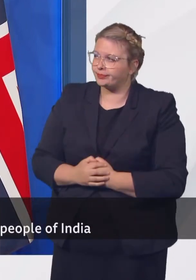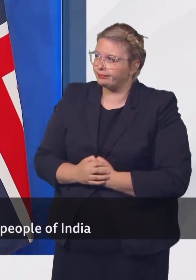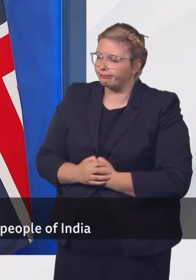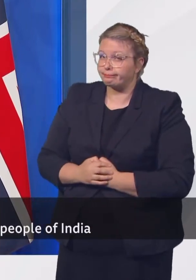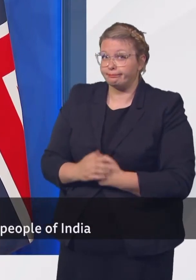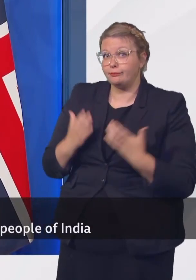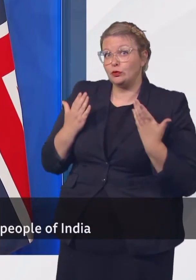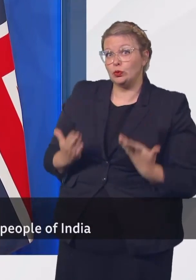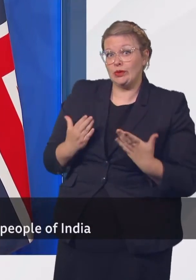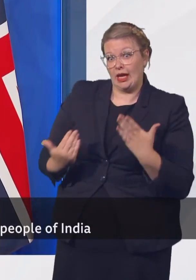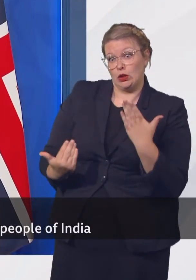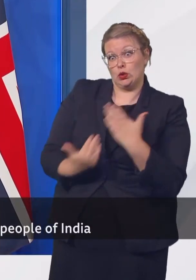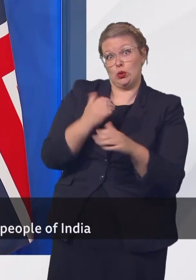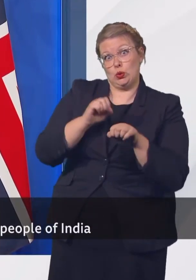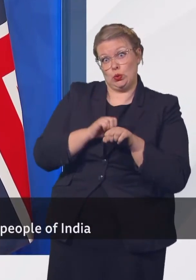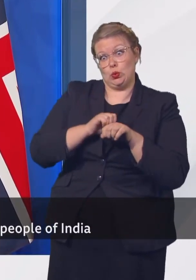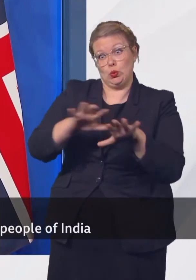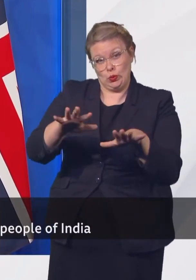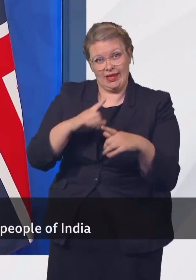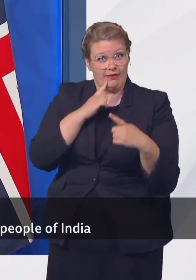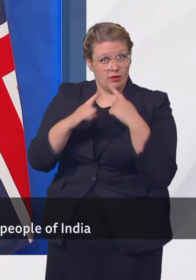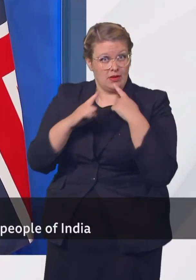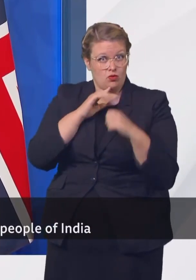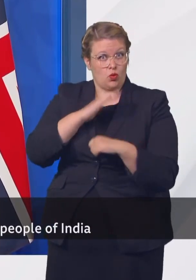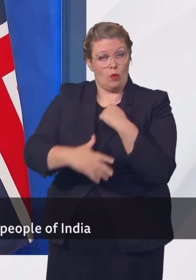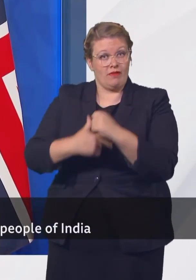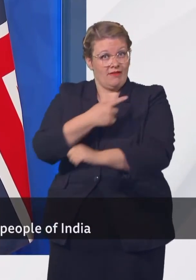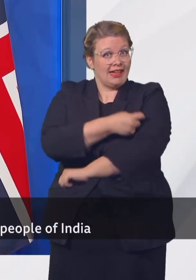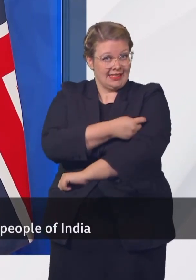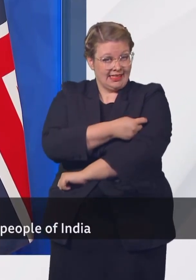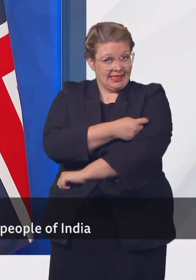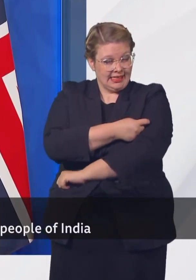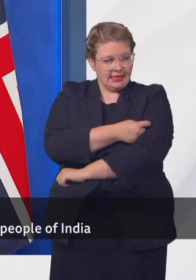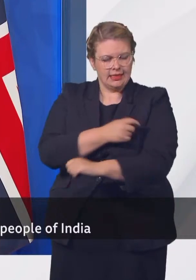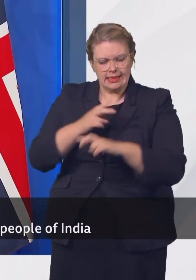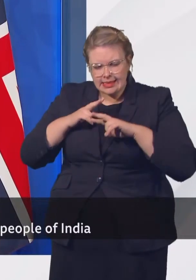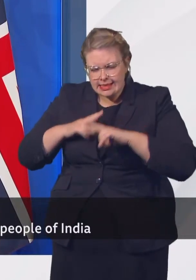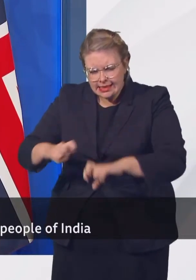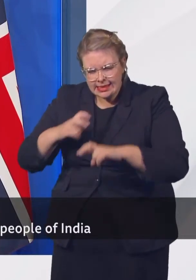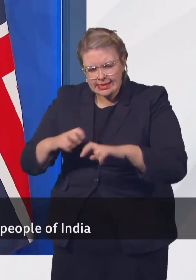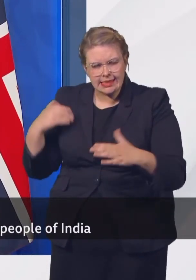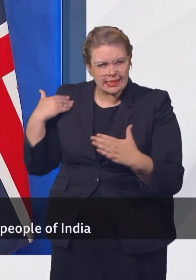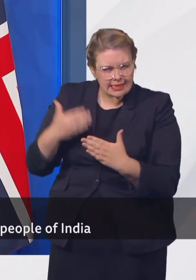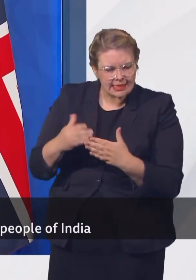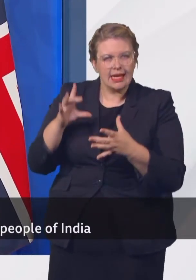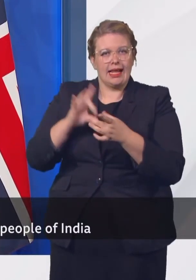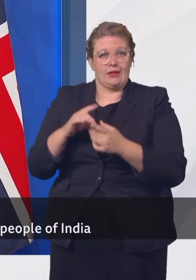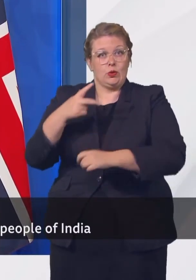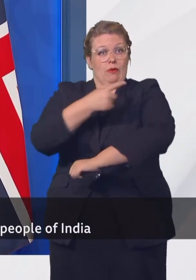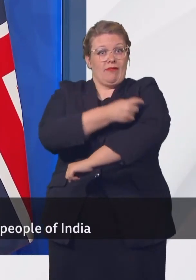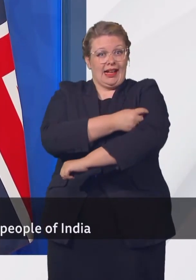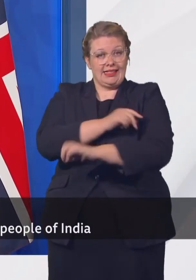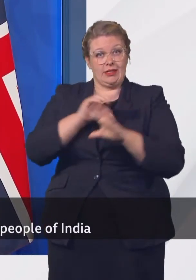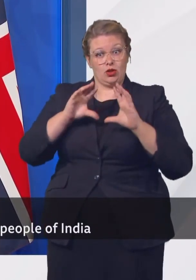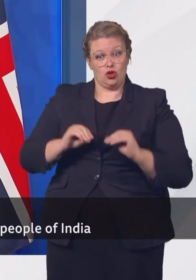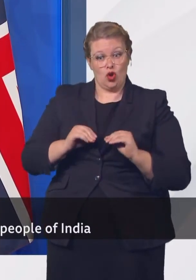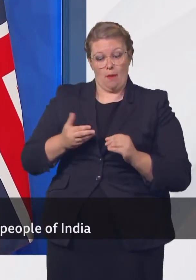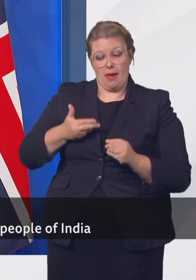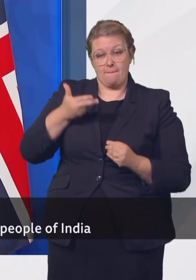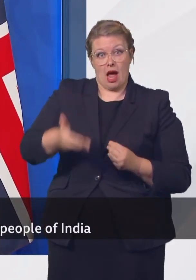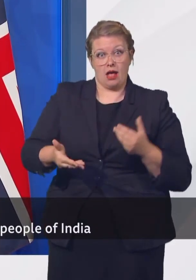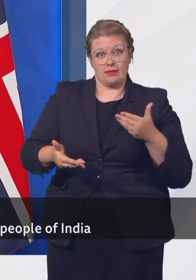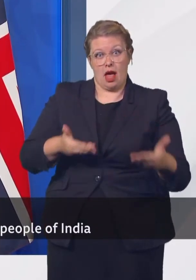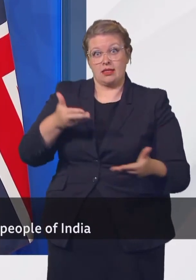giving the first concrete evidence of how much vaccines reduce transmission within